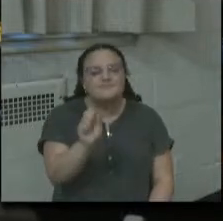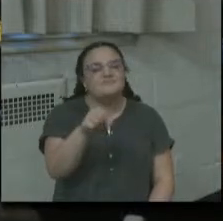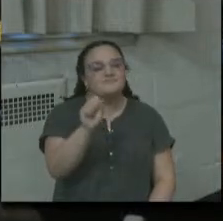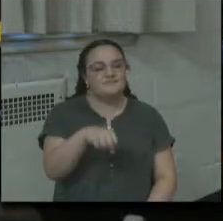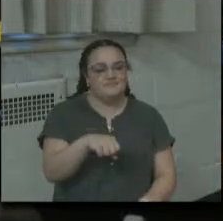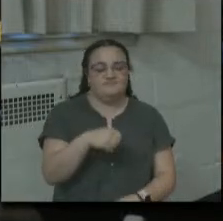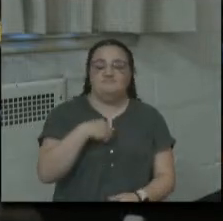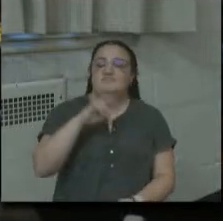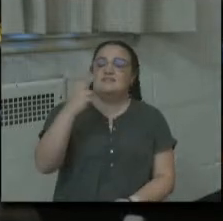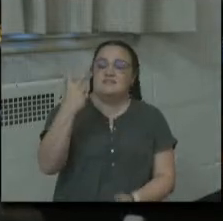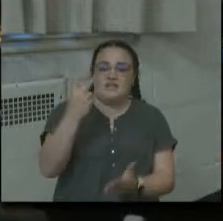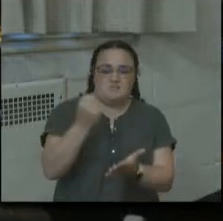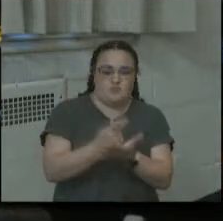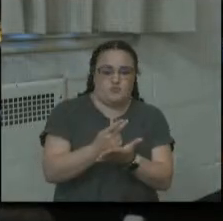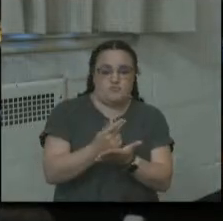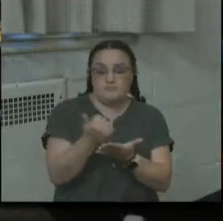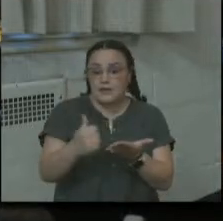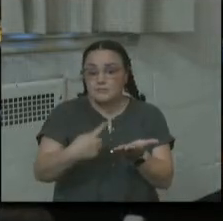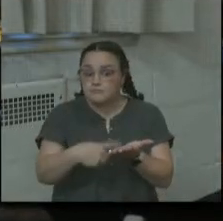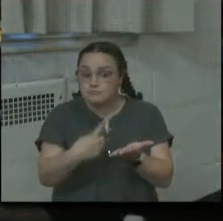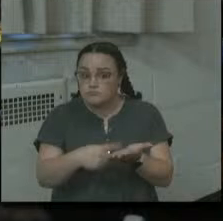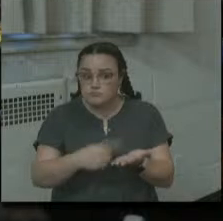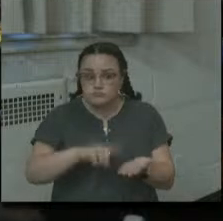seconded. Is there any discussion?